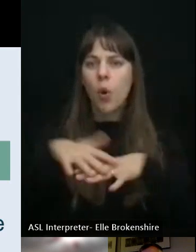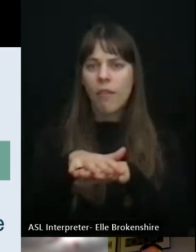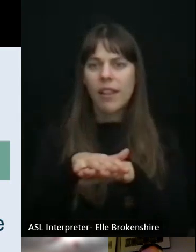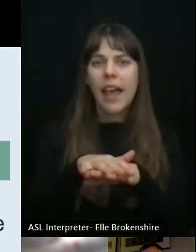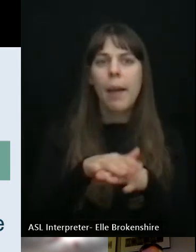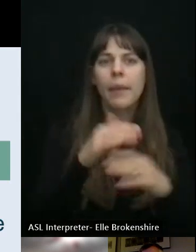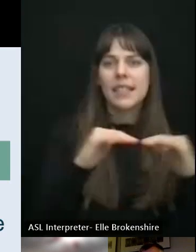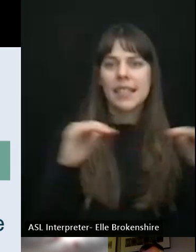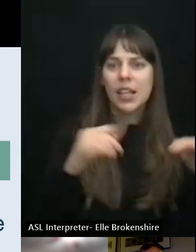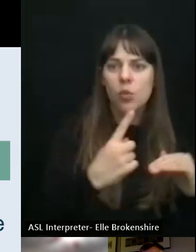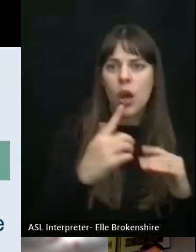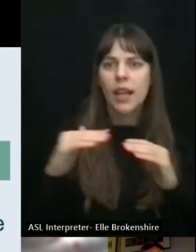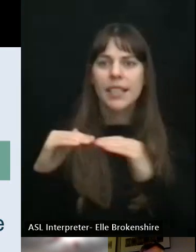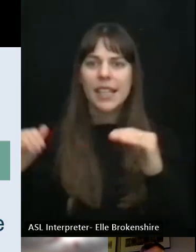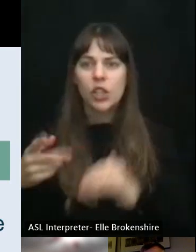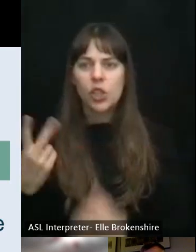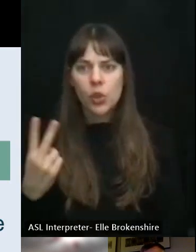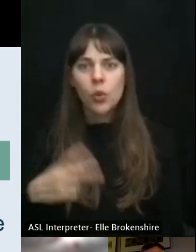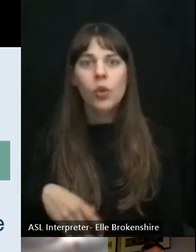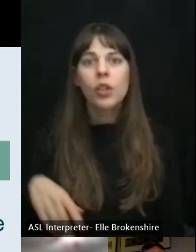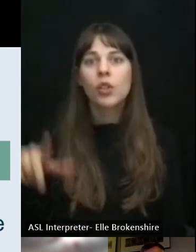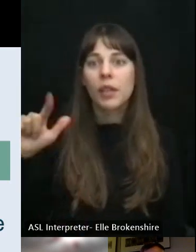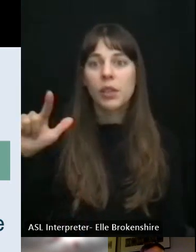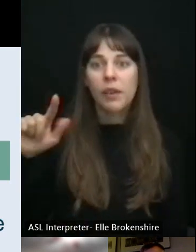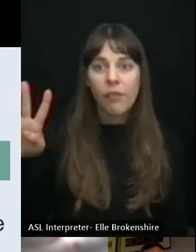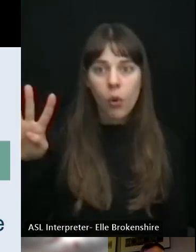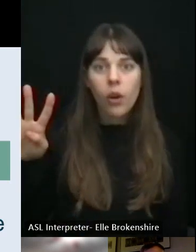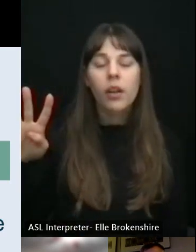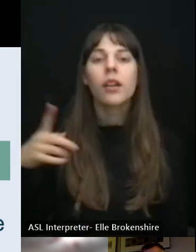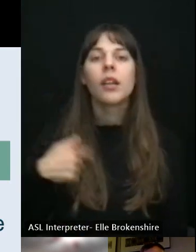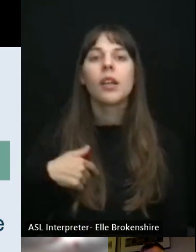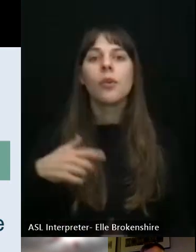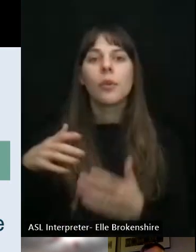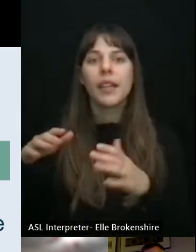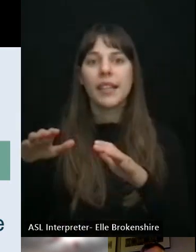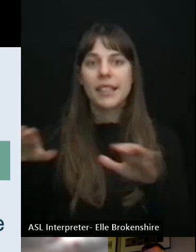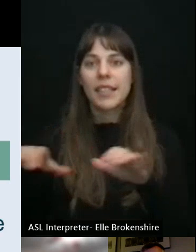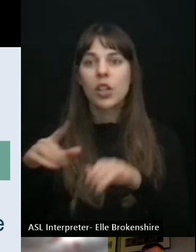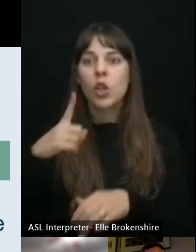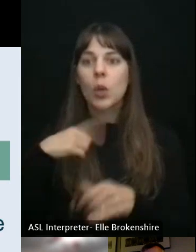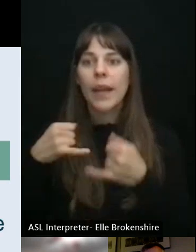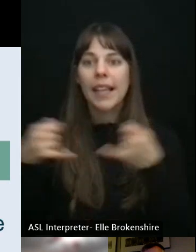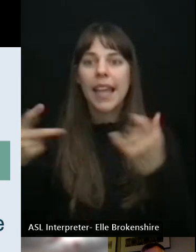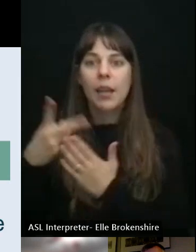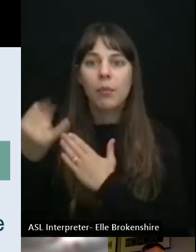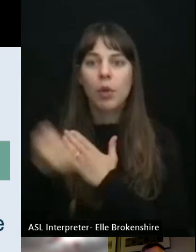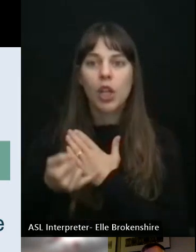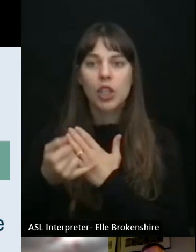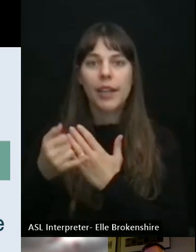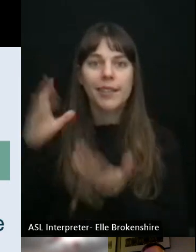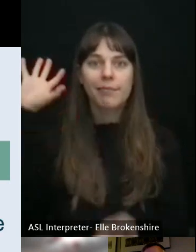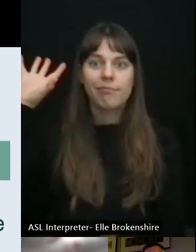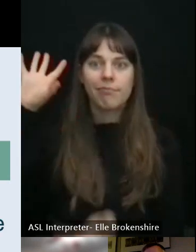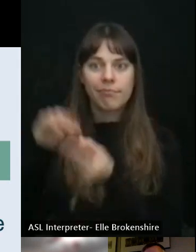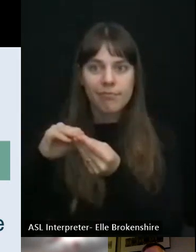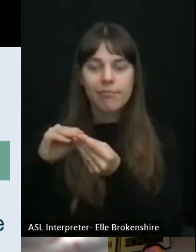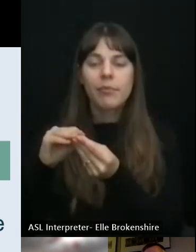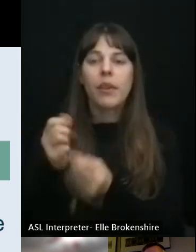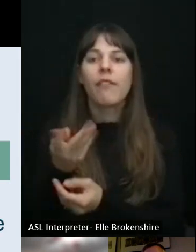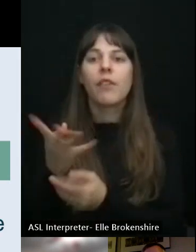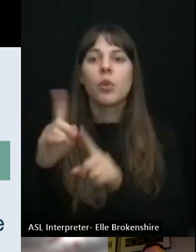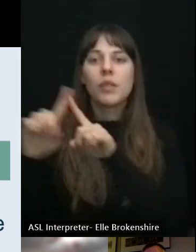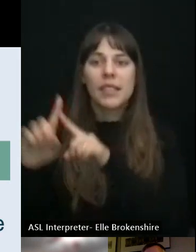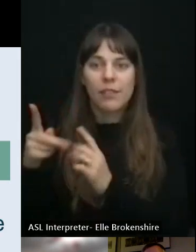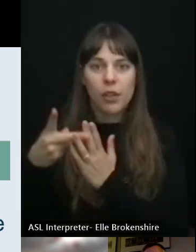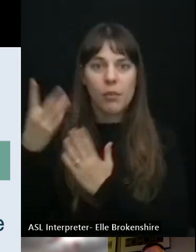In 2024, was where we did the Red Line project bundling, which was a culmination of several different projects between the guarded